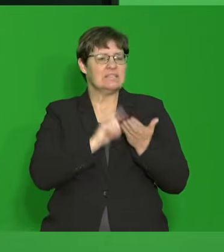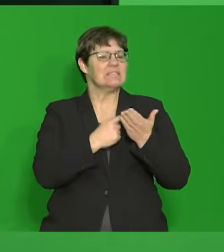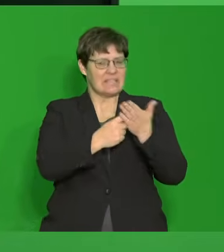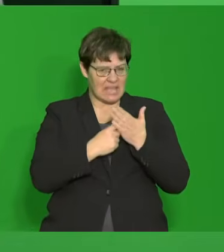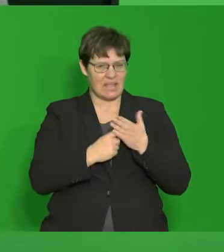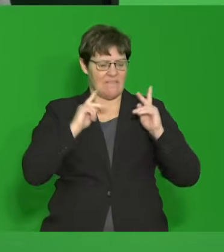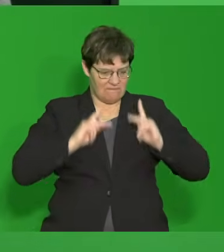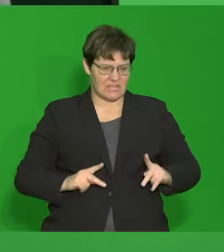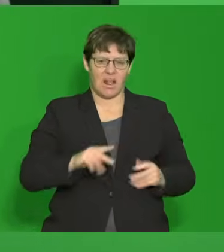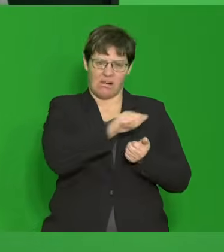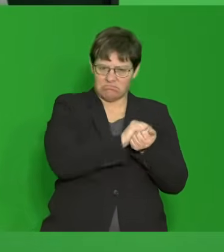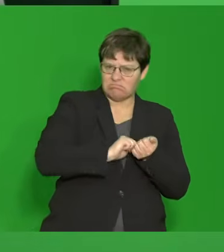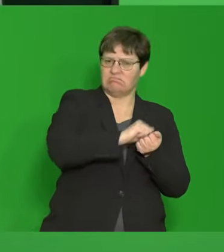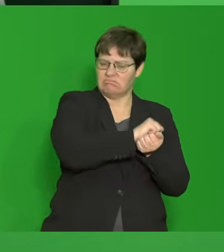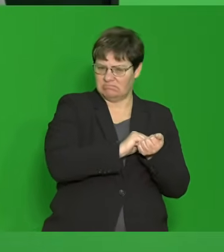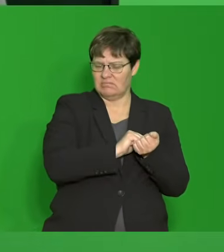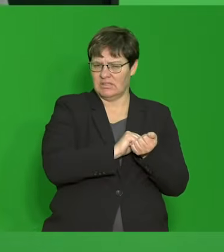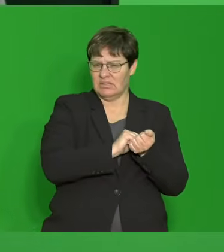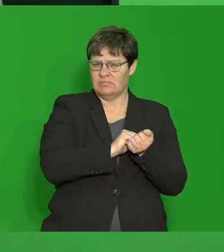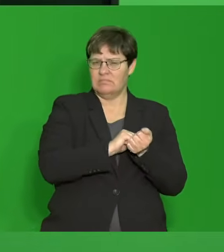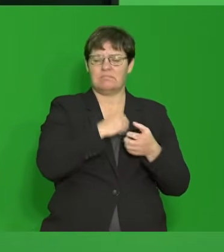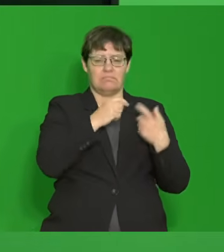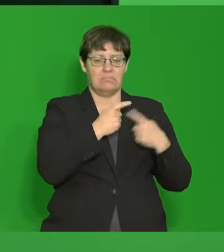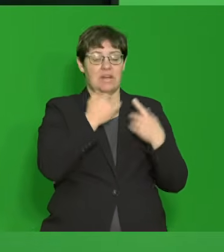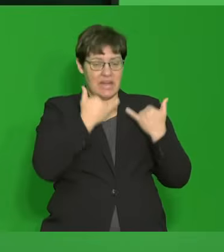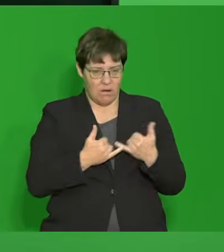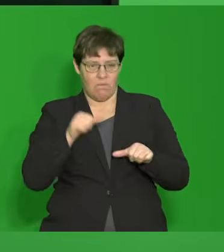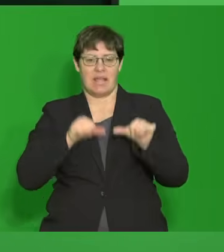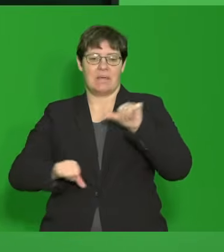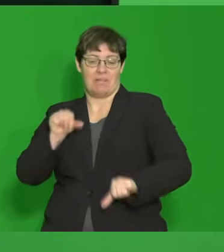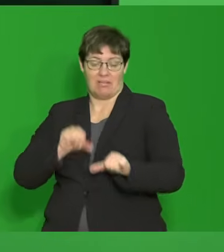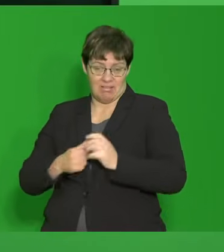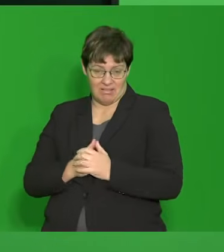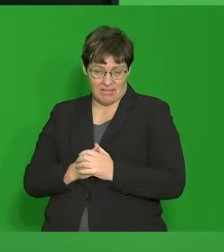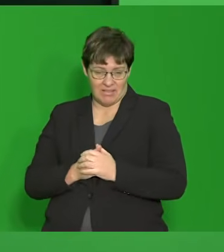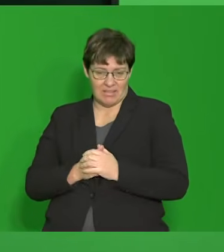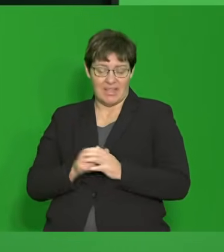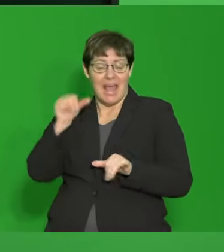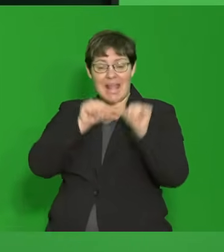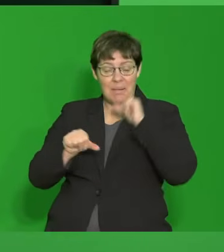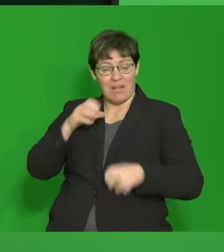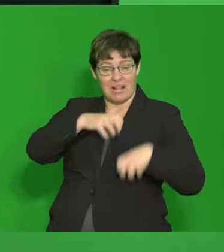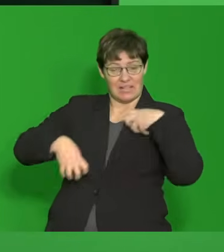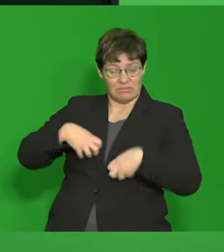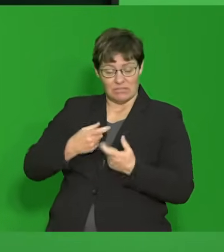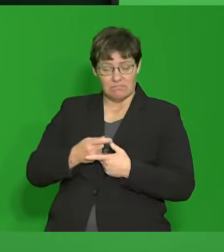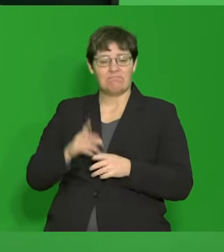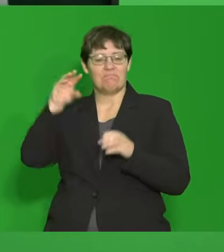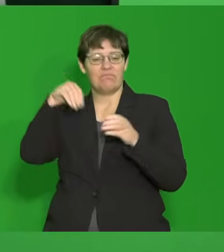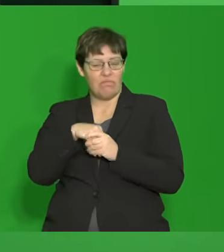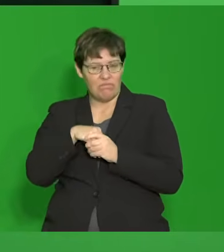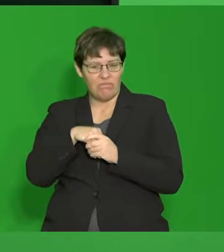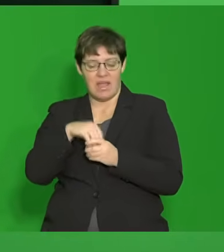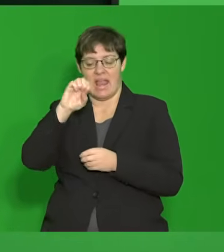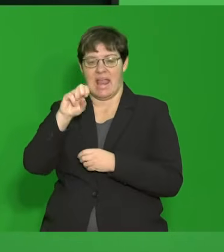physical process of digestion. Let's now focus on chemical digestion. Remember that chemical digestion involves the process